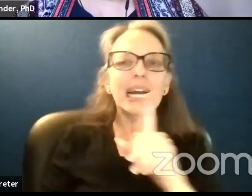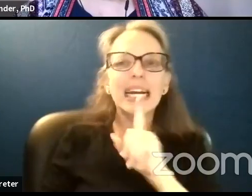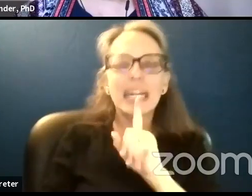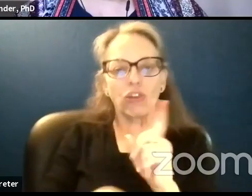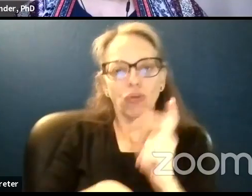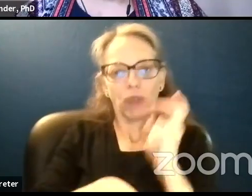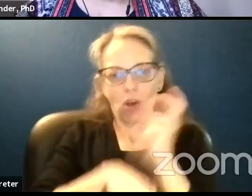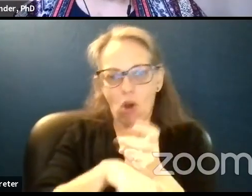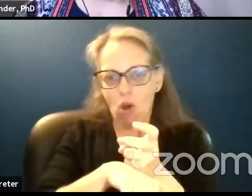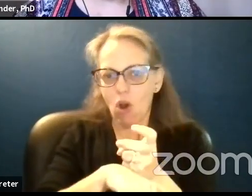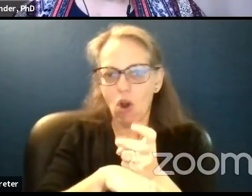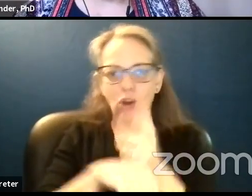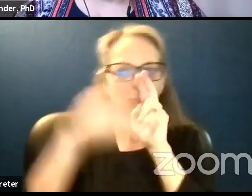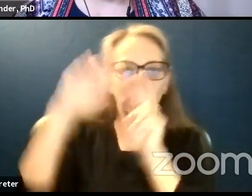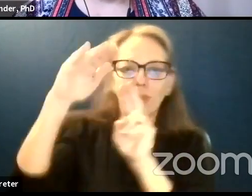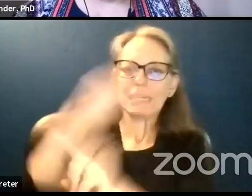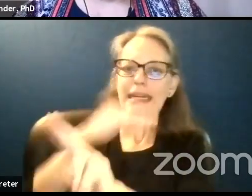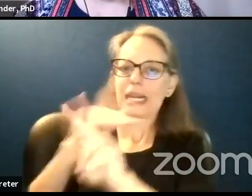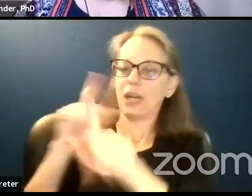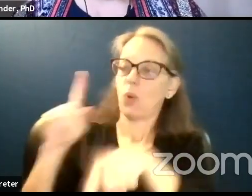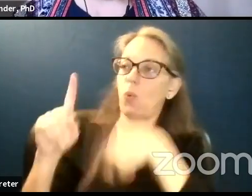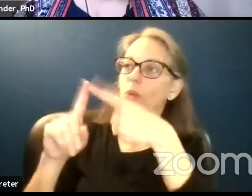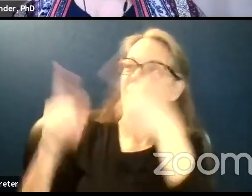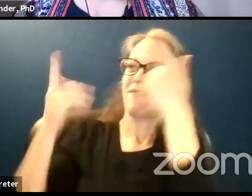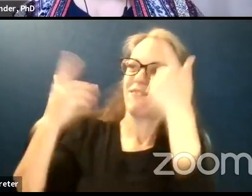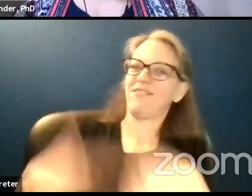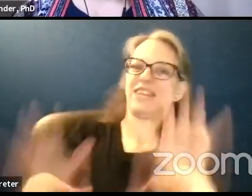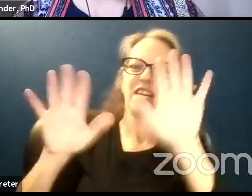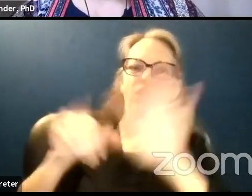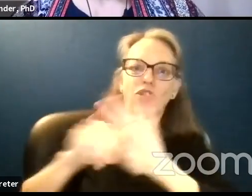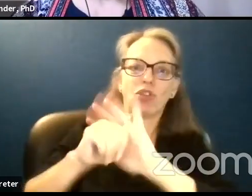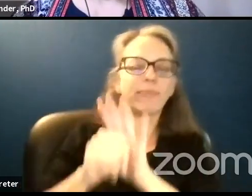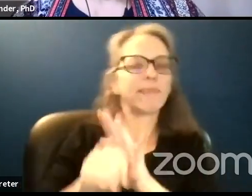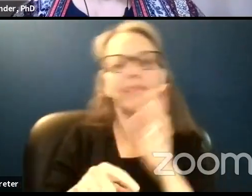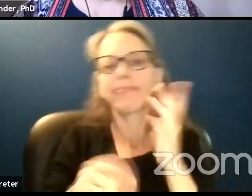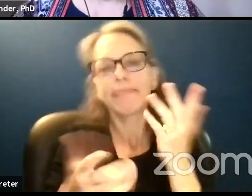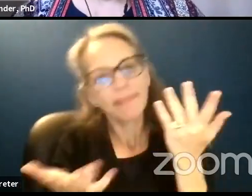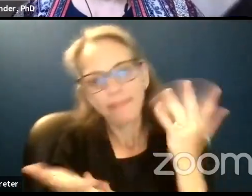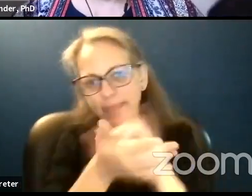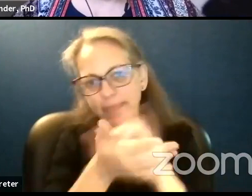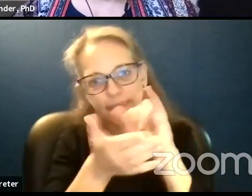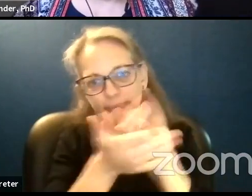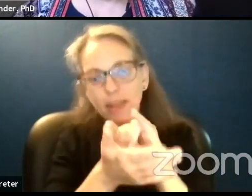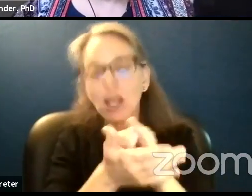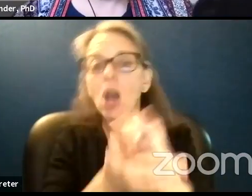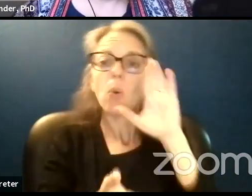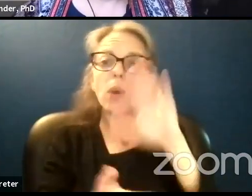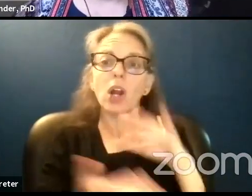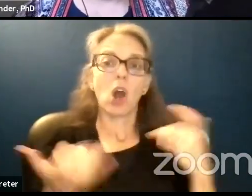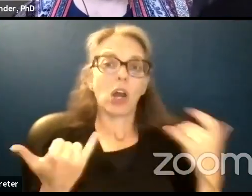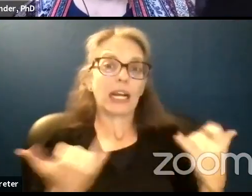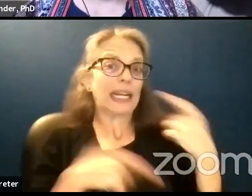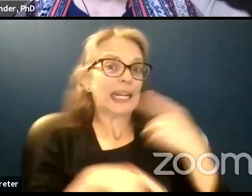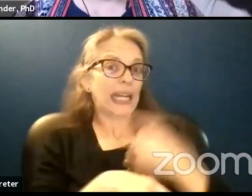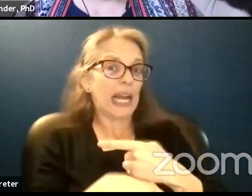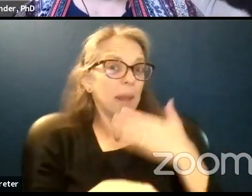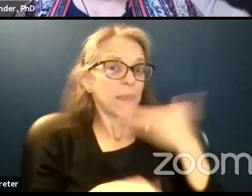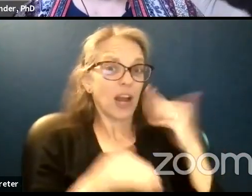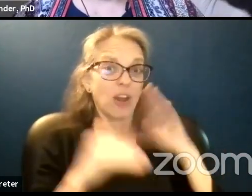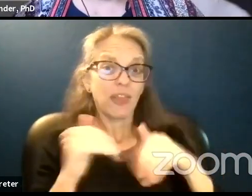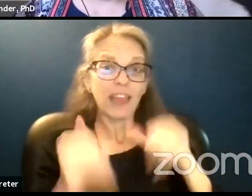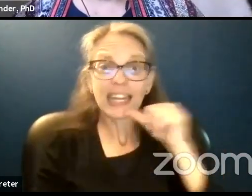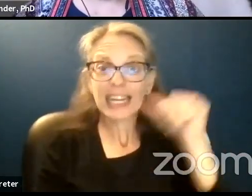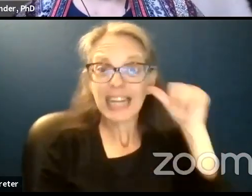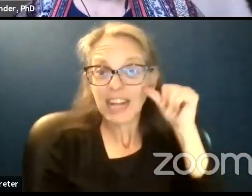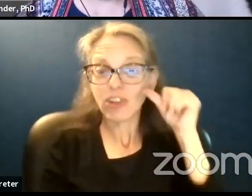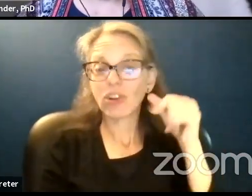to say when it's going to end because none of us can predict that. We know that things are better today than they were yesterday for some of us,